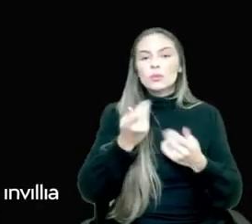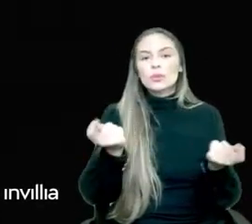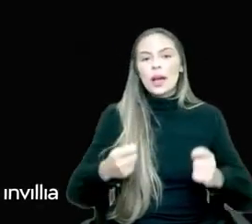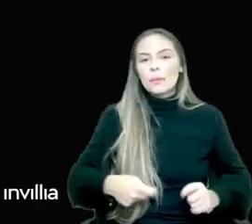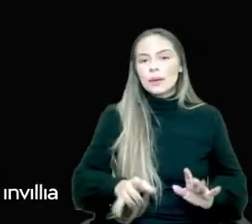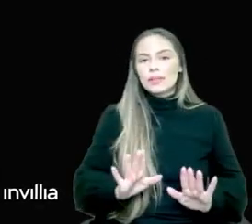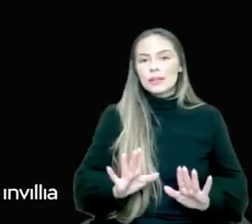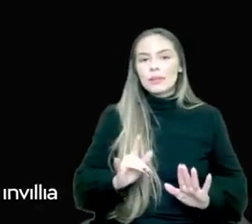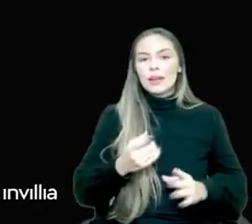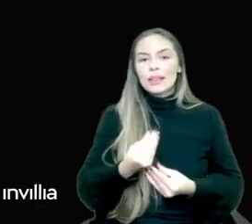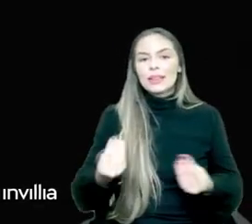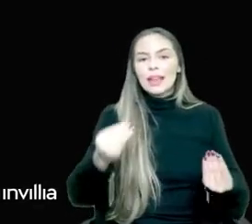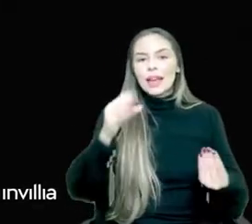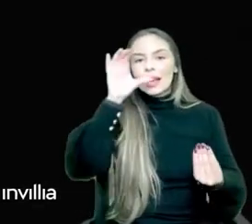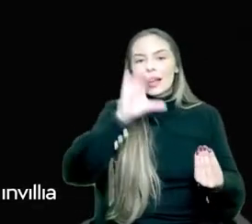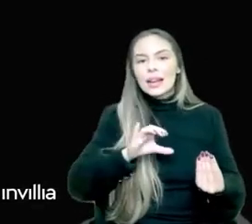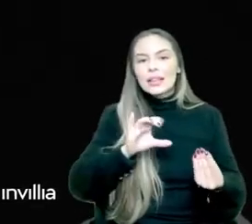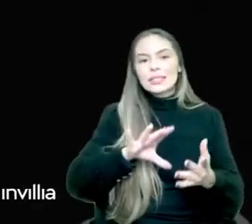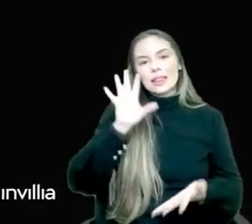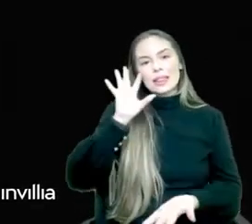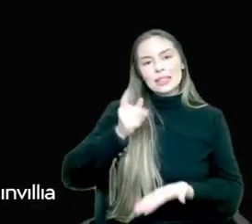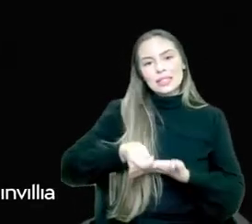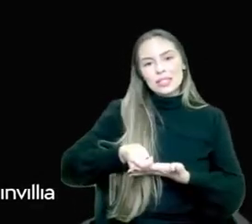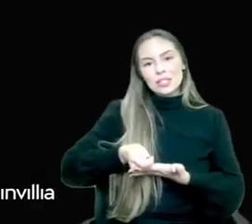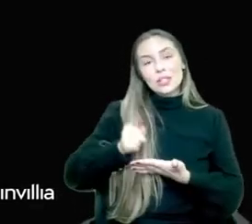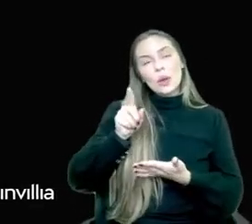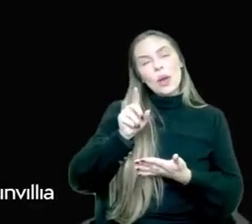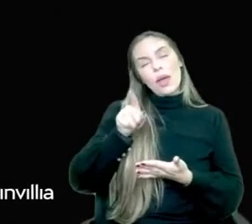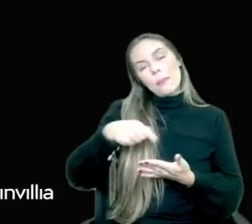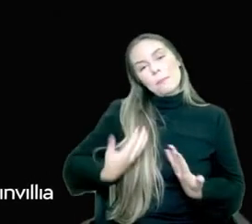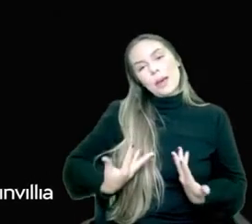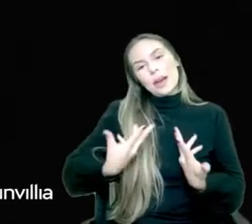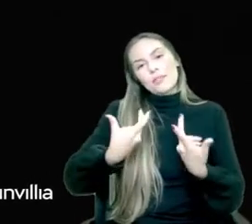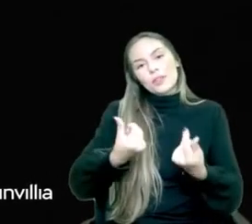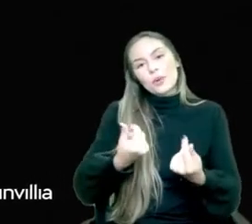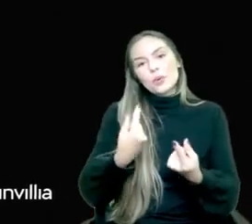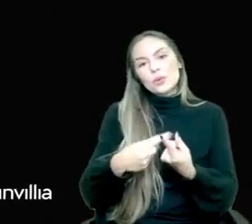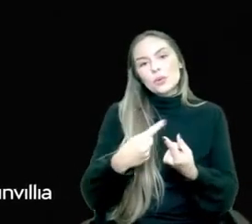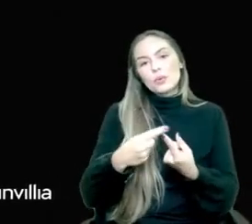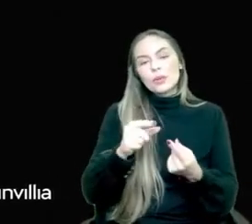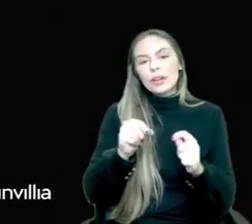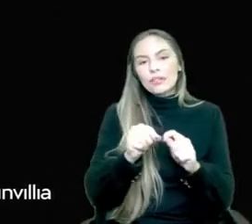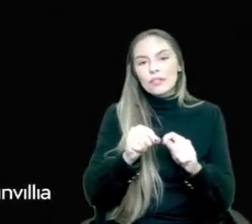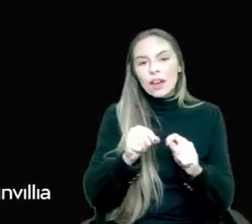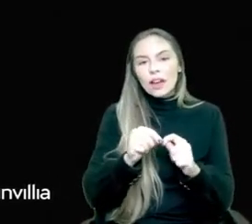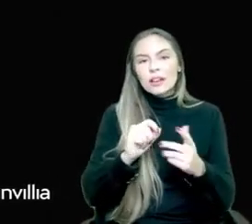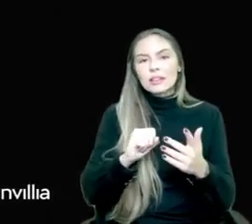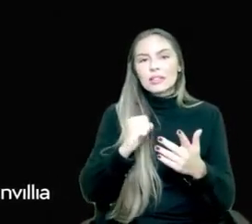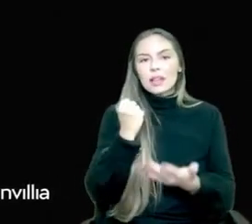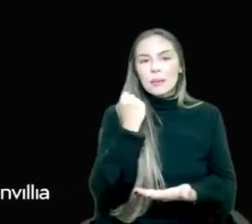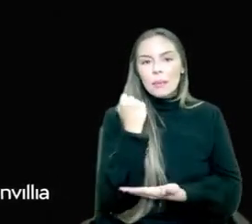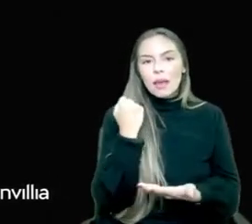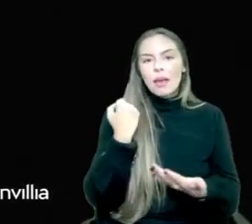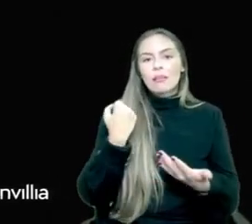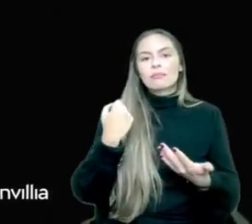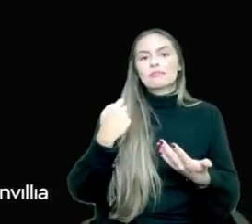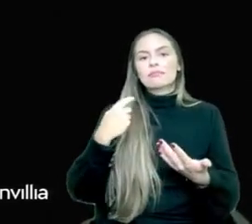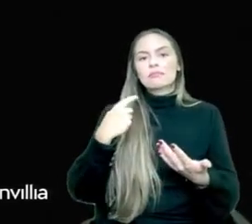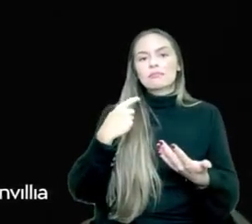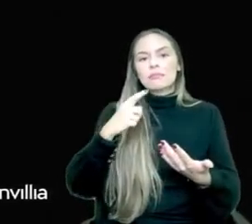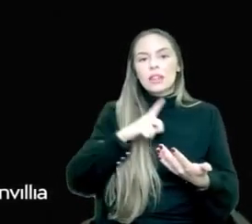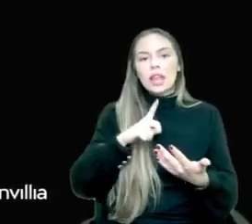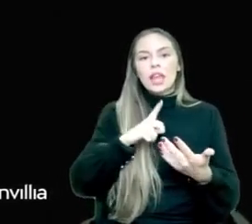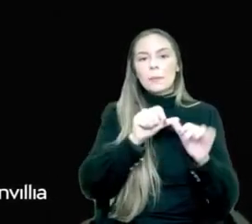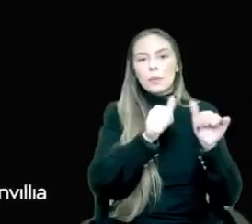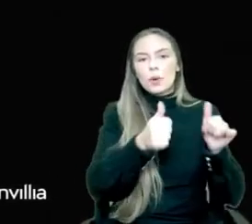Yes. Which was brilliant with the formation of Bedrock. We were a launch partner, one of the few model providers that were